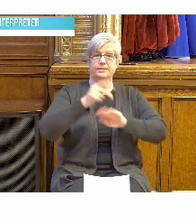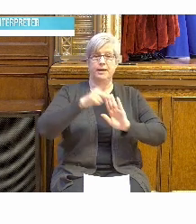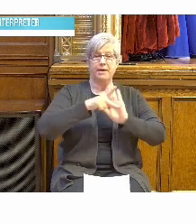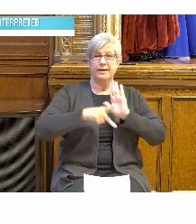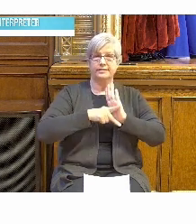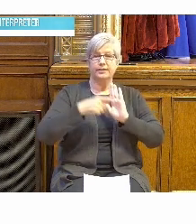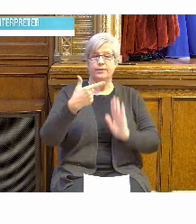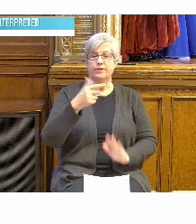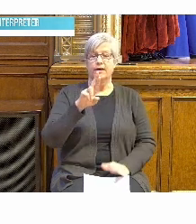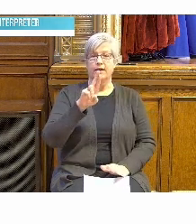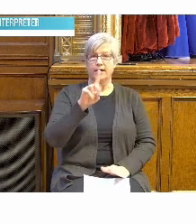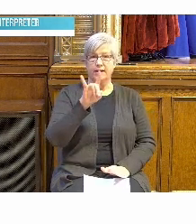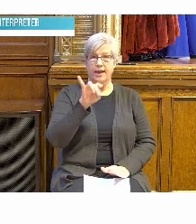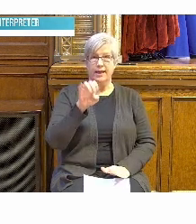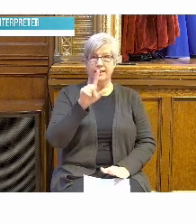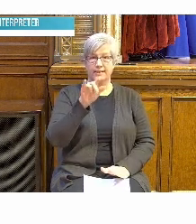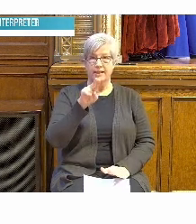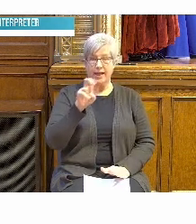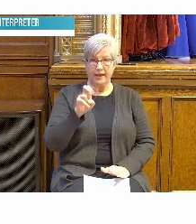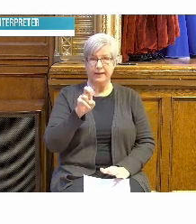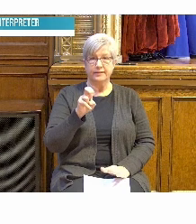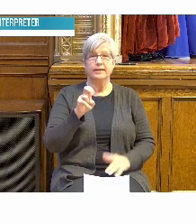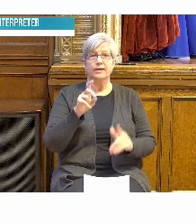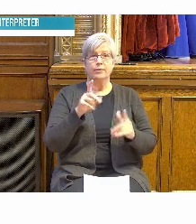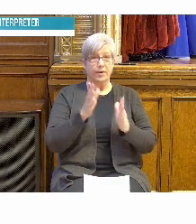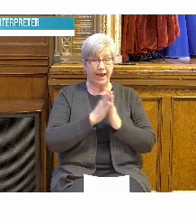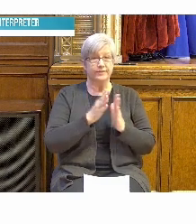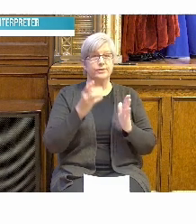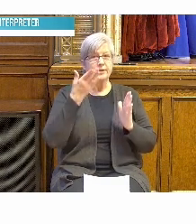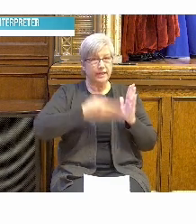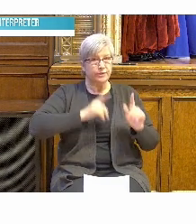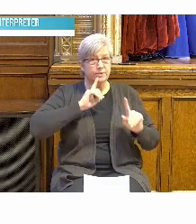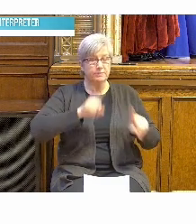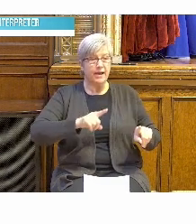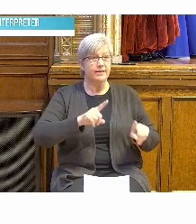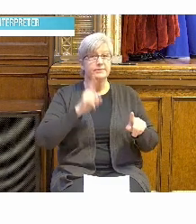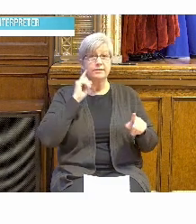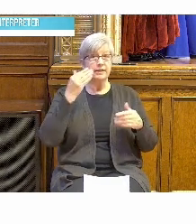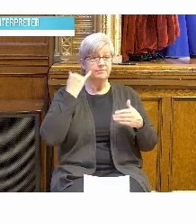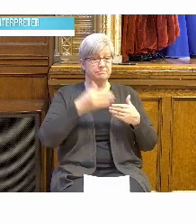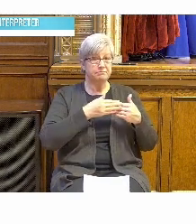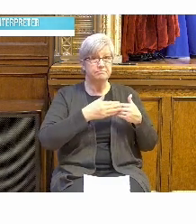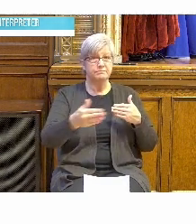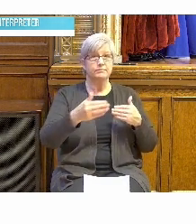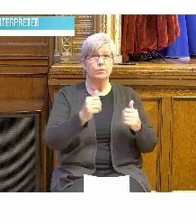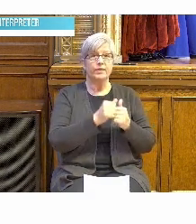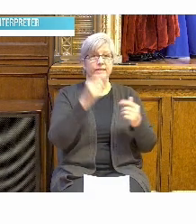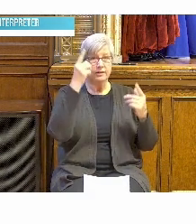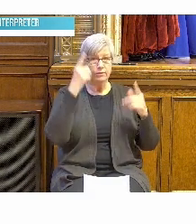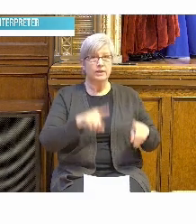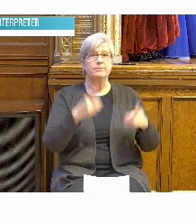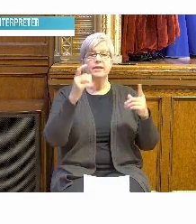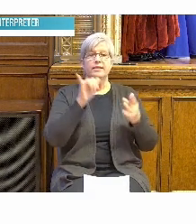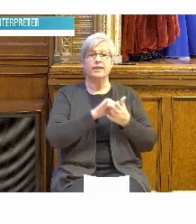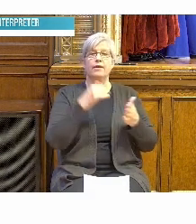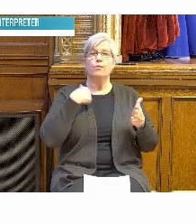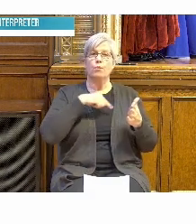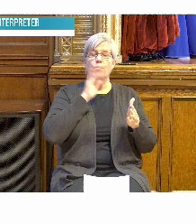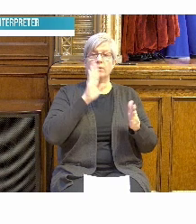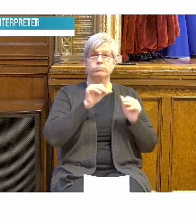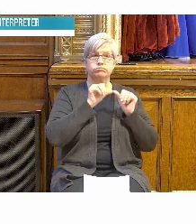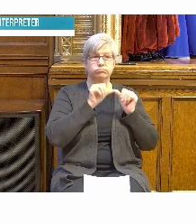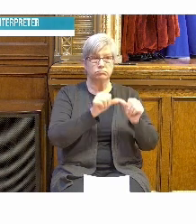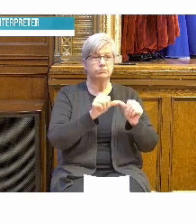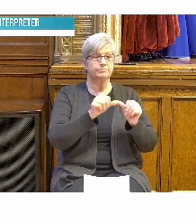on this. And so here is the response to that. And so if we are moving forward with an agreement that we will